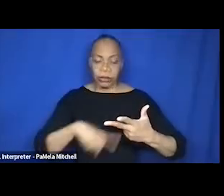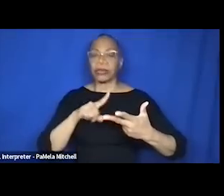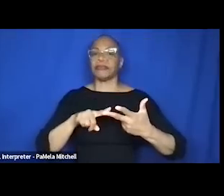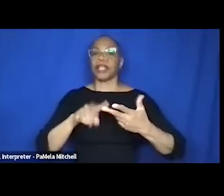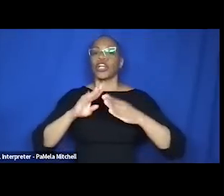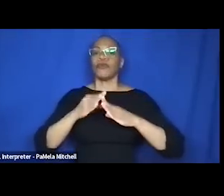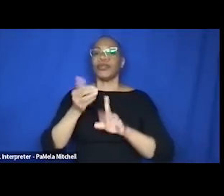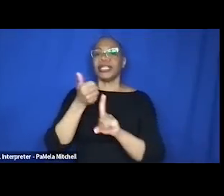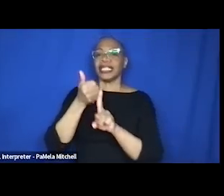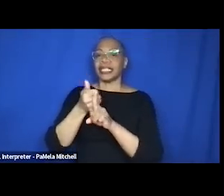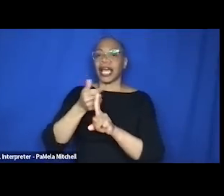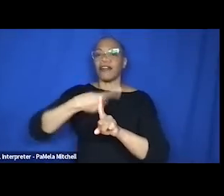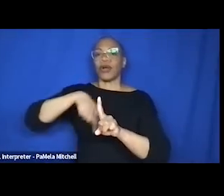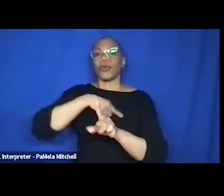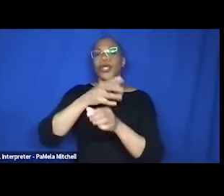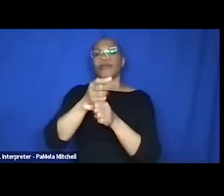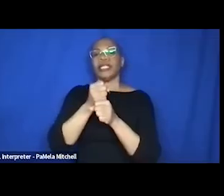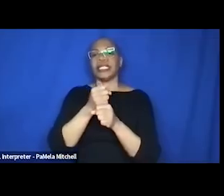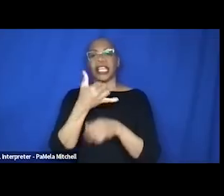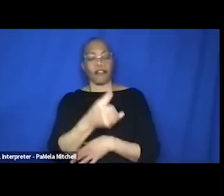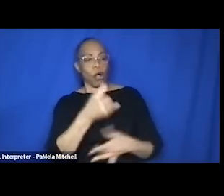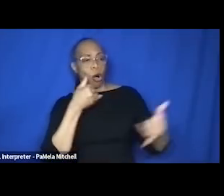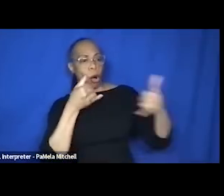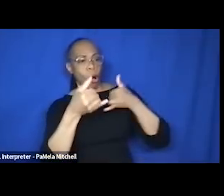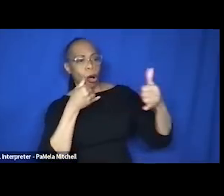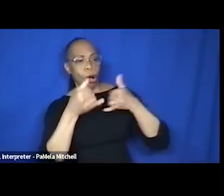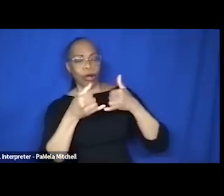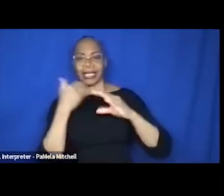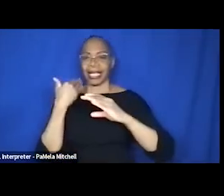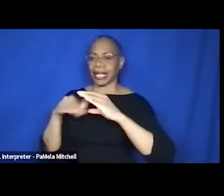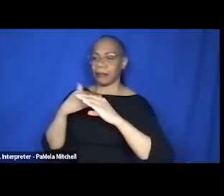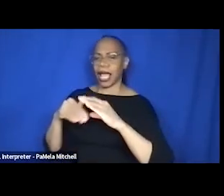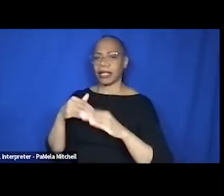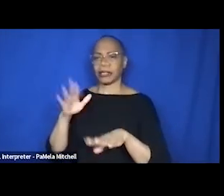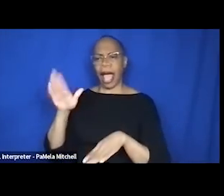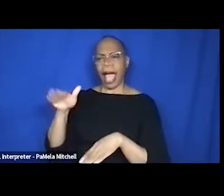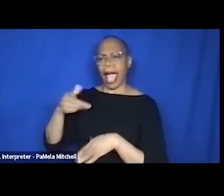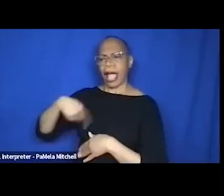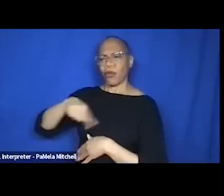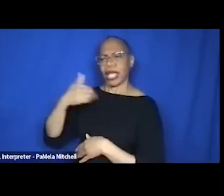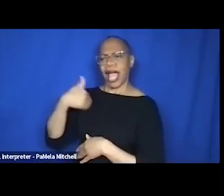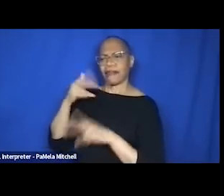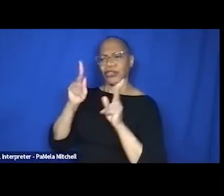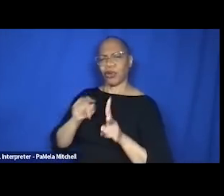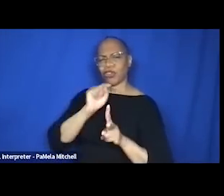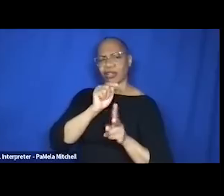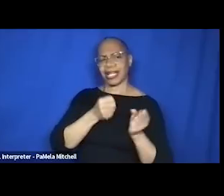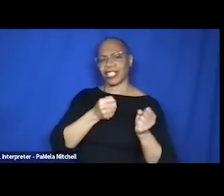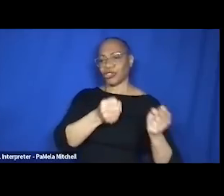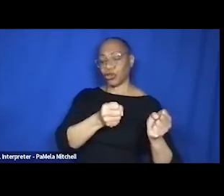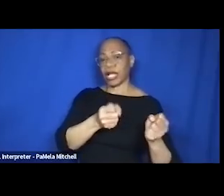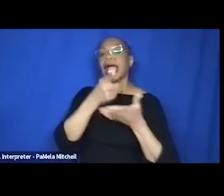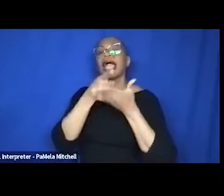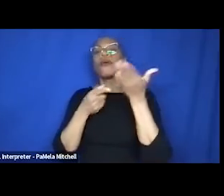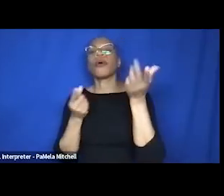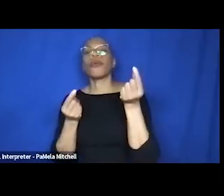calls, emails saying, hey, we have this person on this street or that street. And, we'll go check it out and see what's going